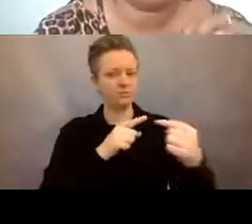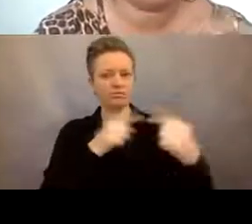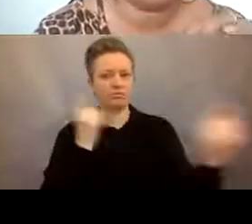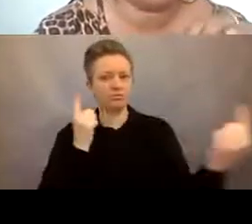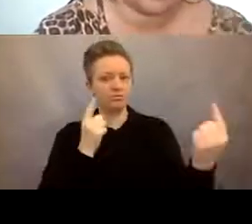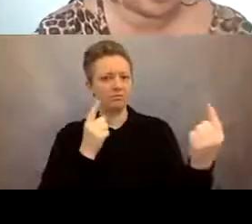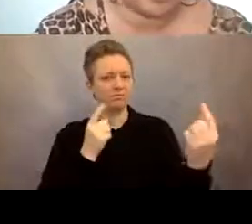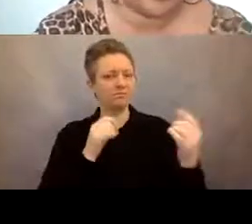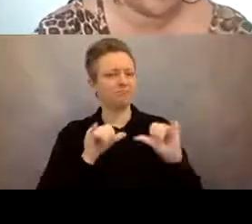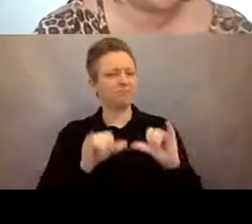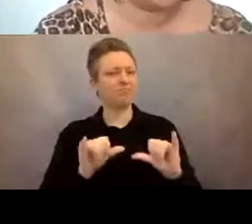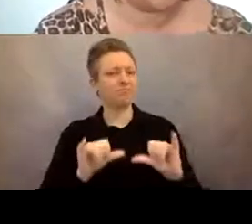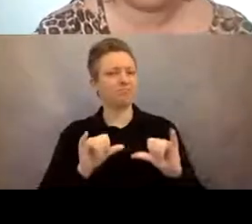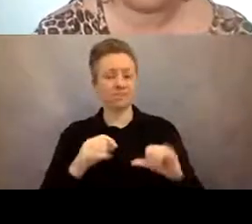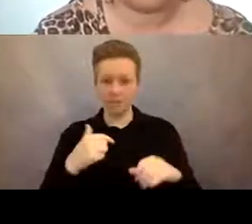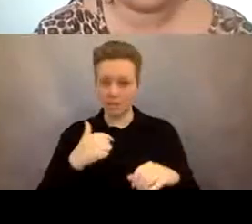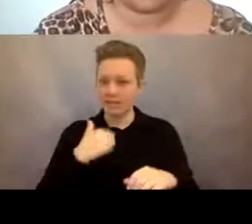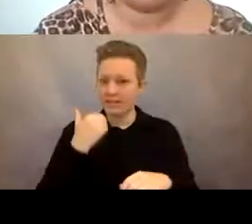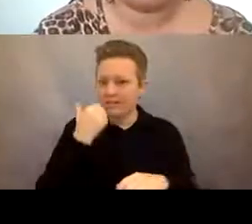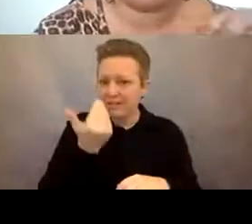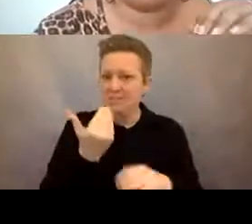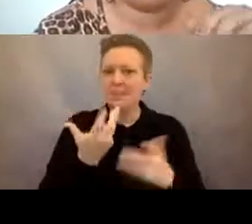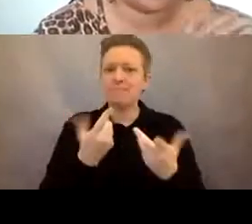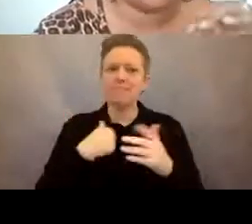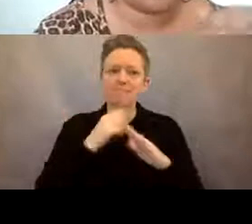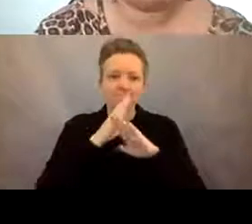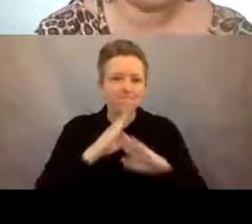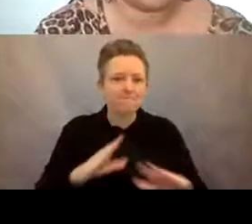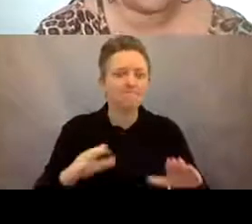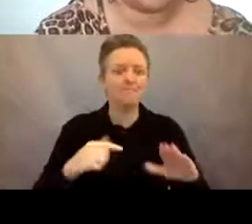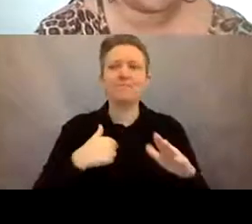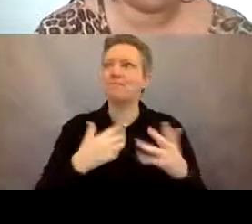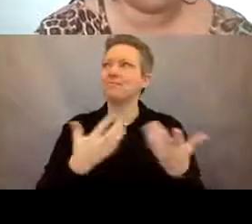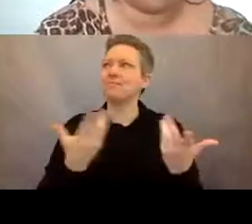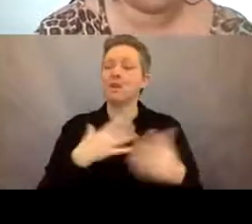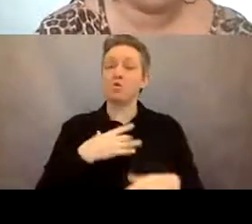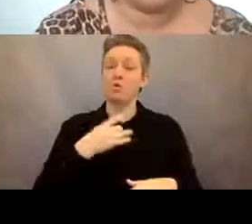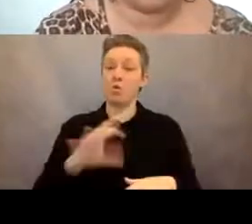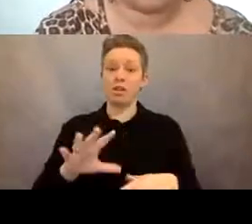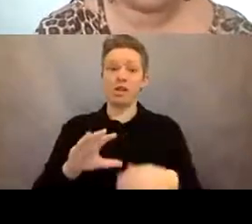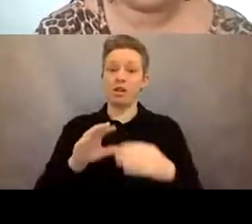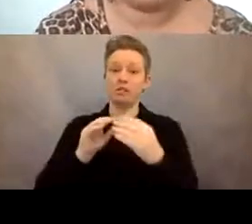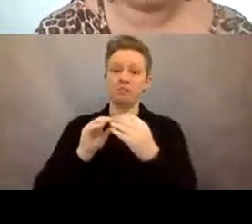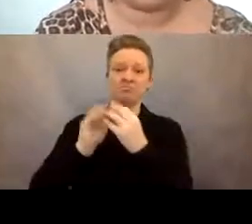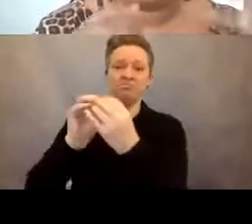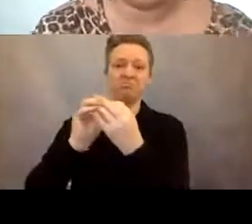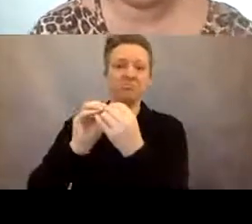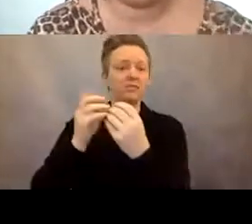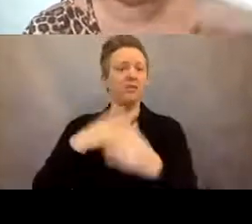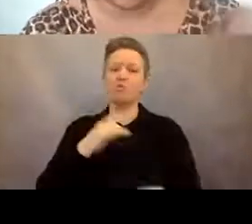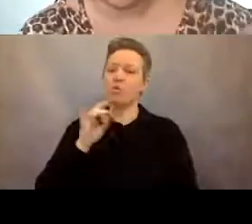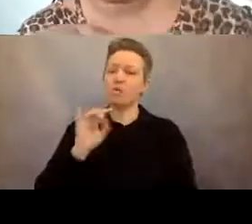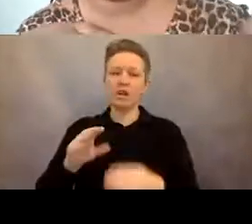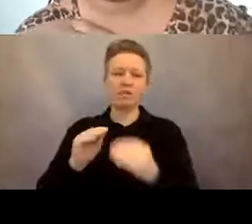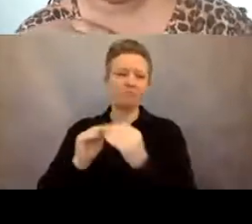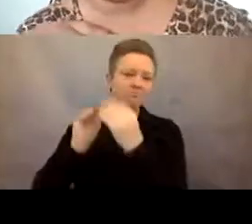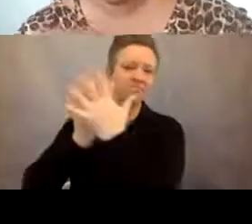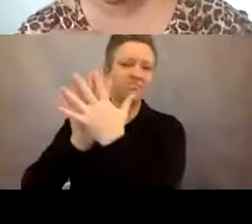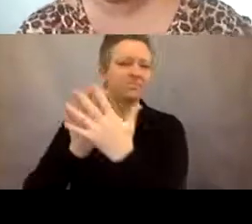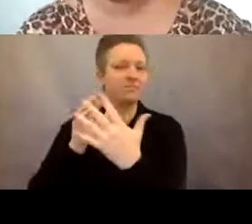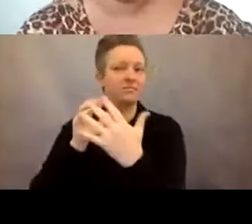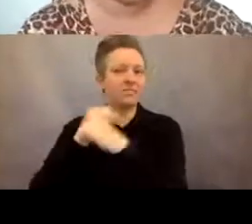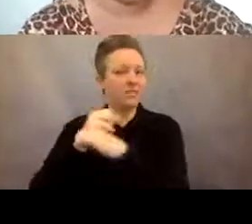I really don't like controversy. I really don't like confrontation at all. And knowing that that is